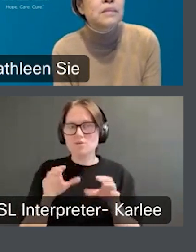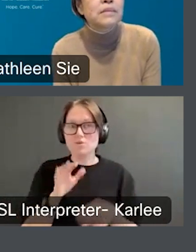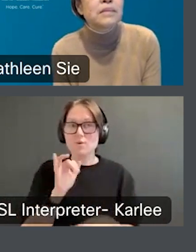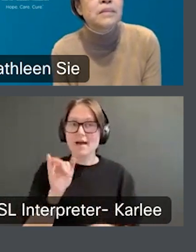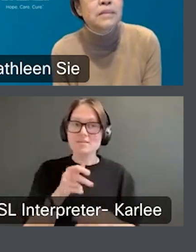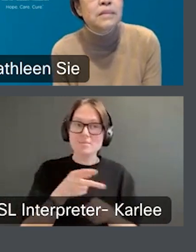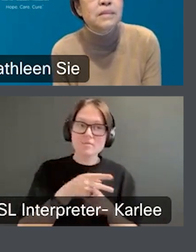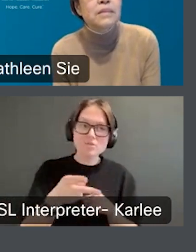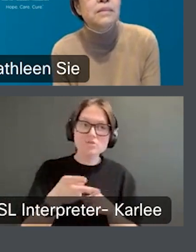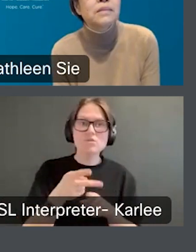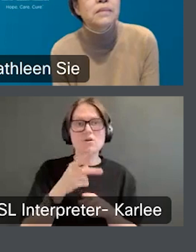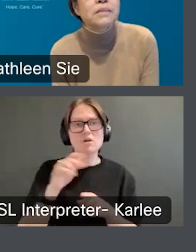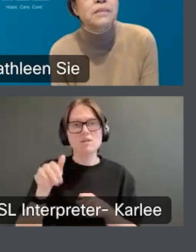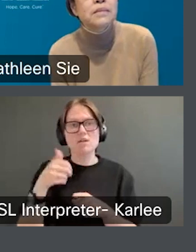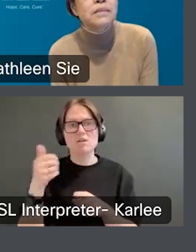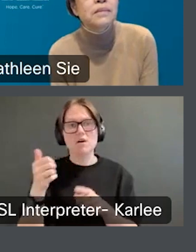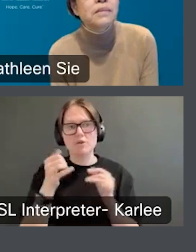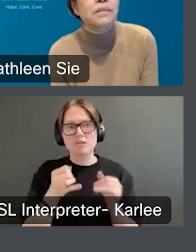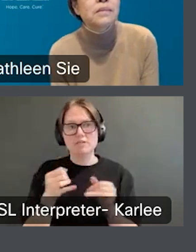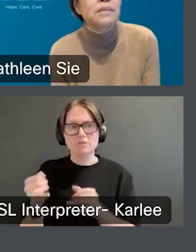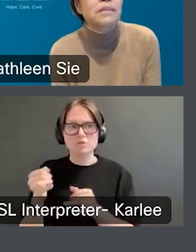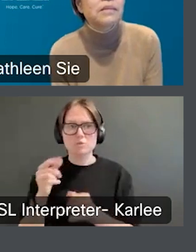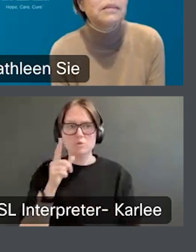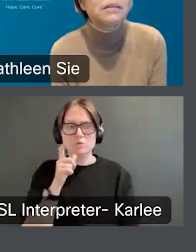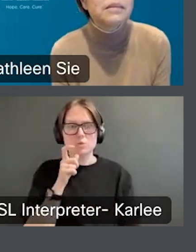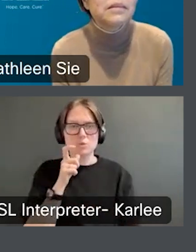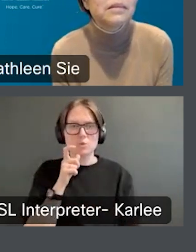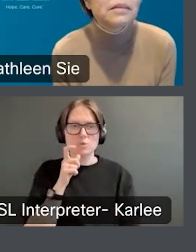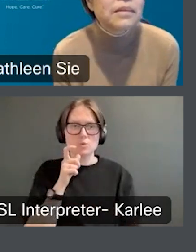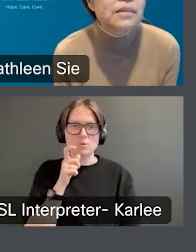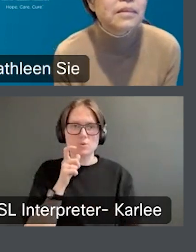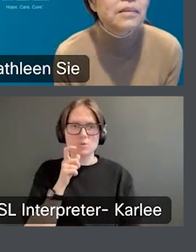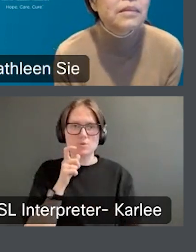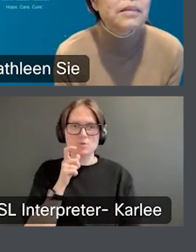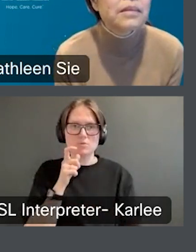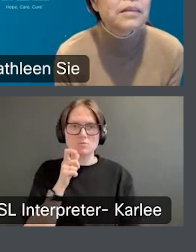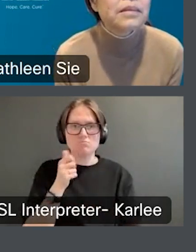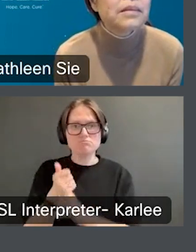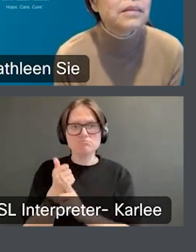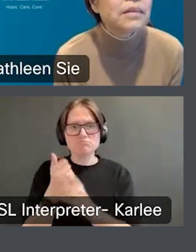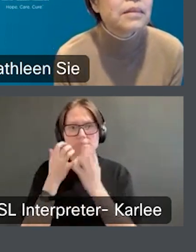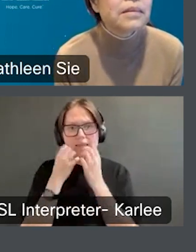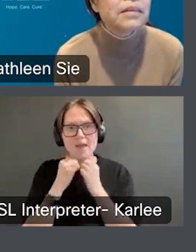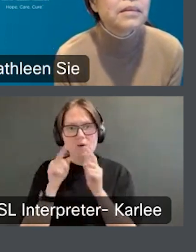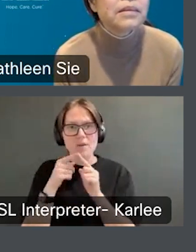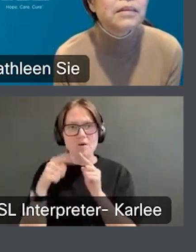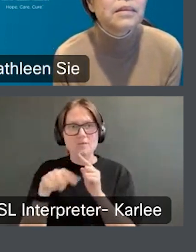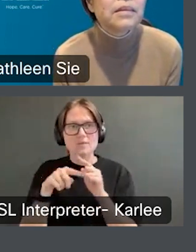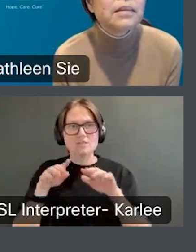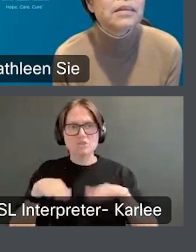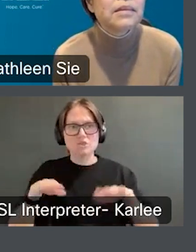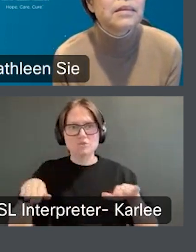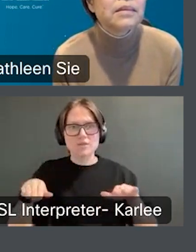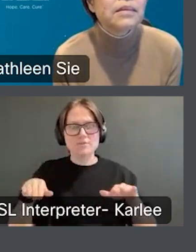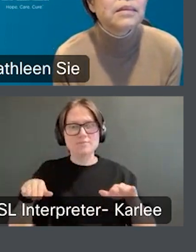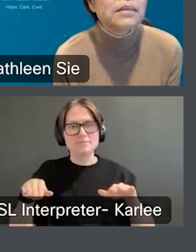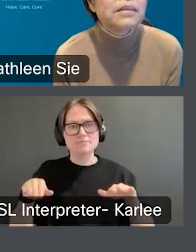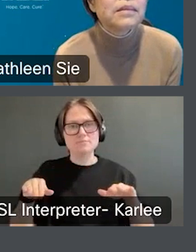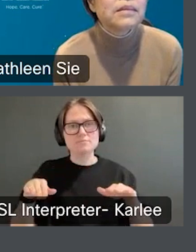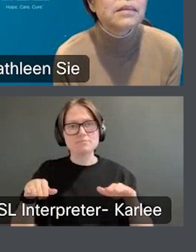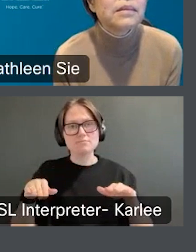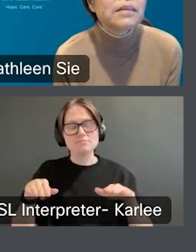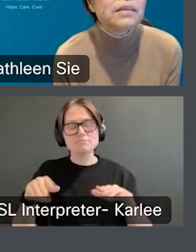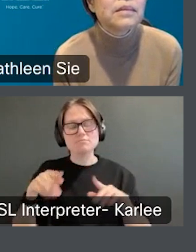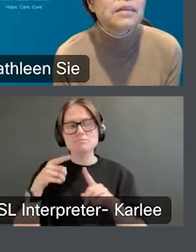other individuals who care about these children is to make sure